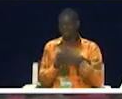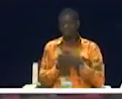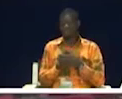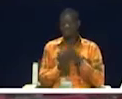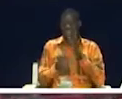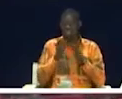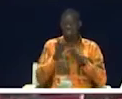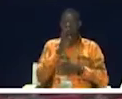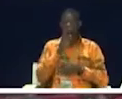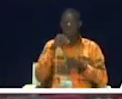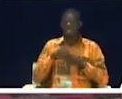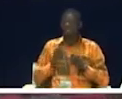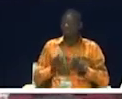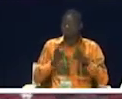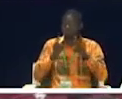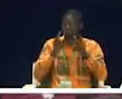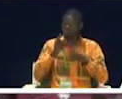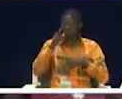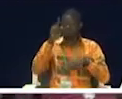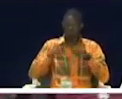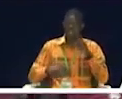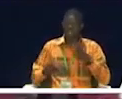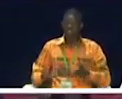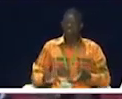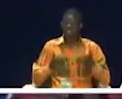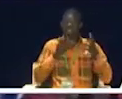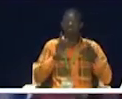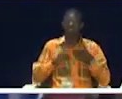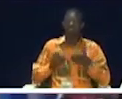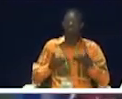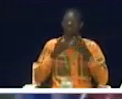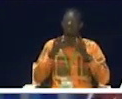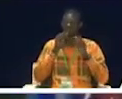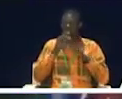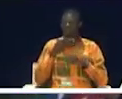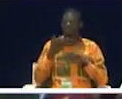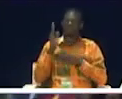If you are in a hurry, you can't tarry to carry the blessings of God.